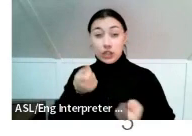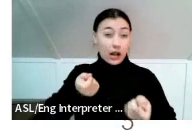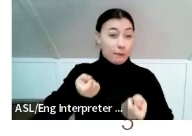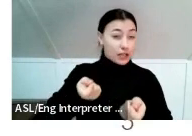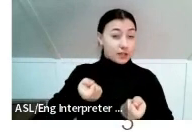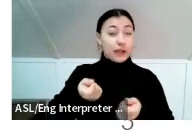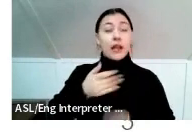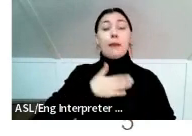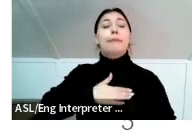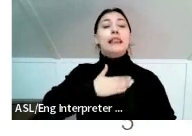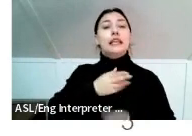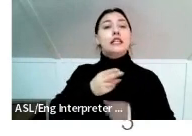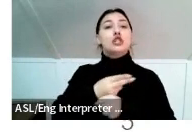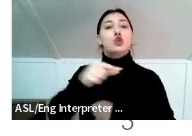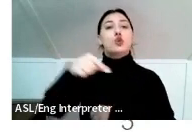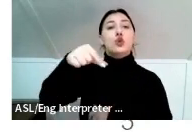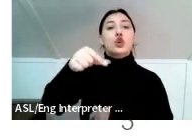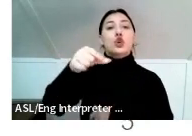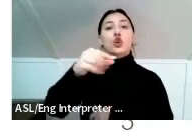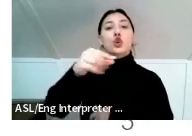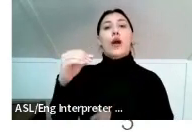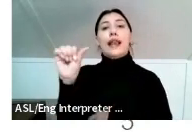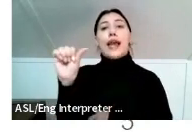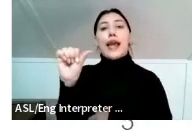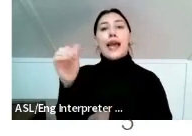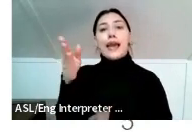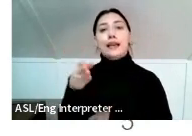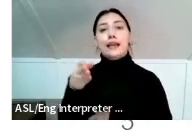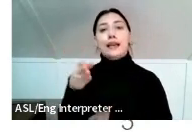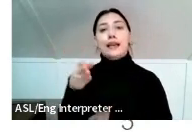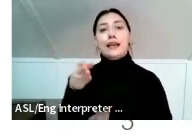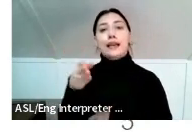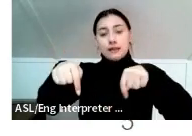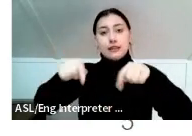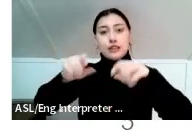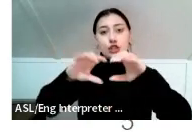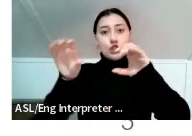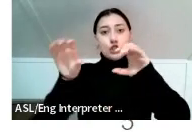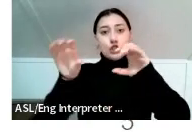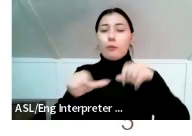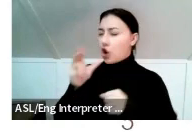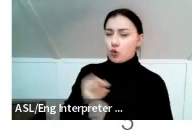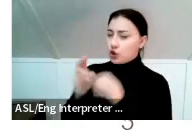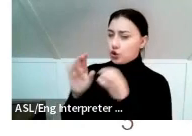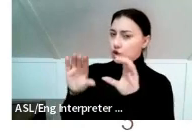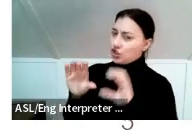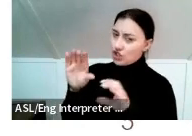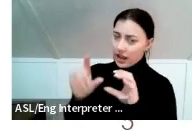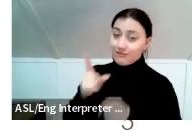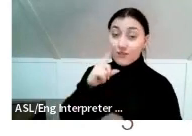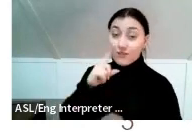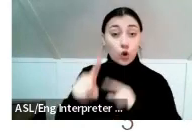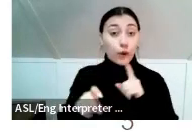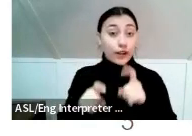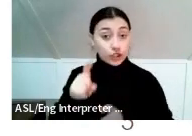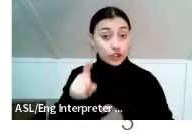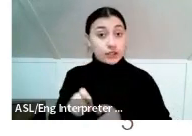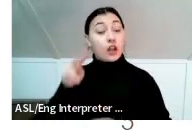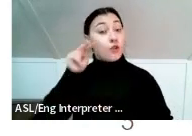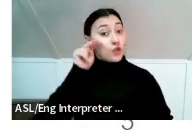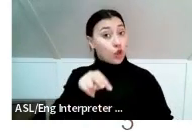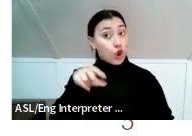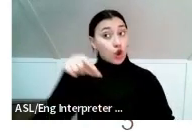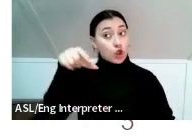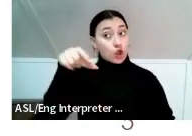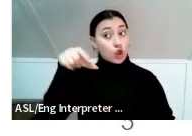the Q&A feature in Zoom rather than the chat for asking questions. And you can find the Q&A feature at